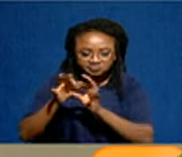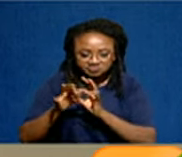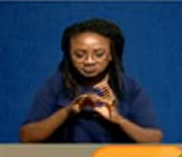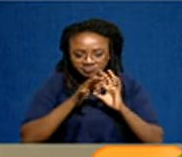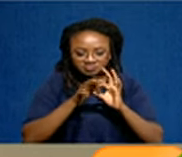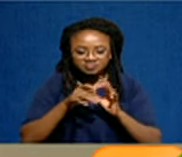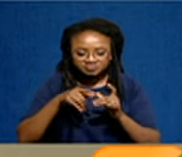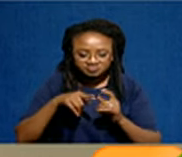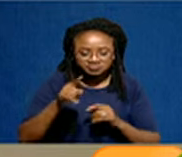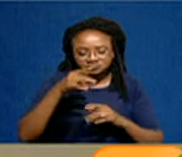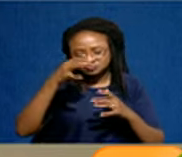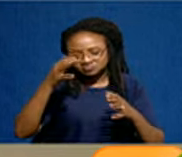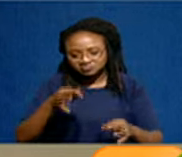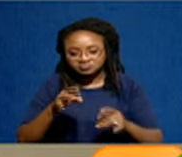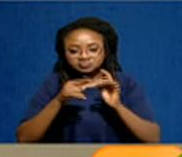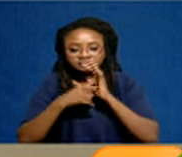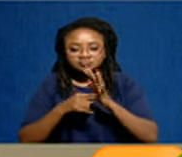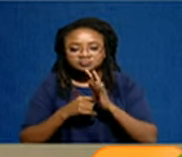able,